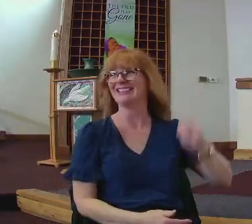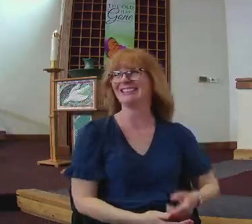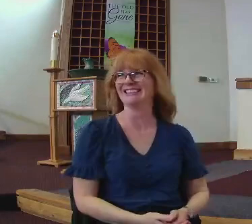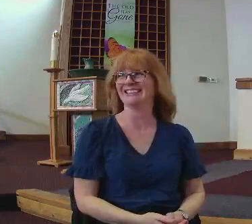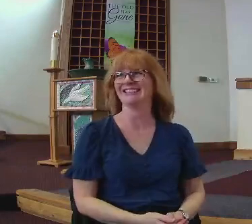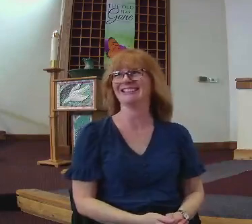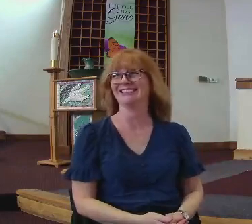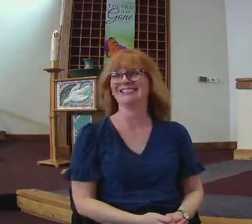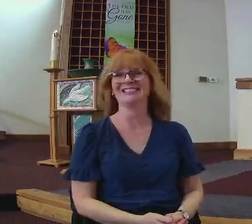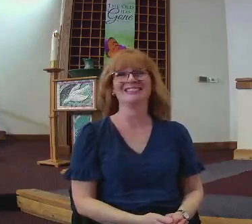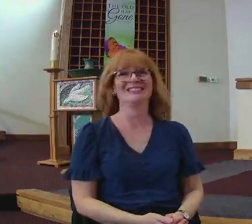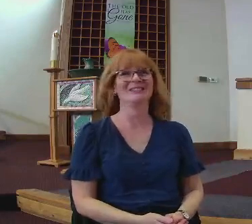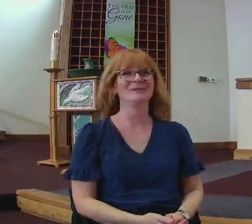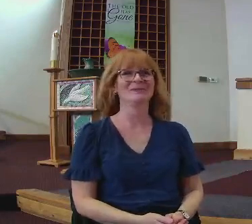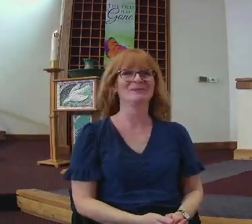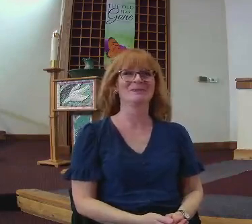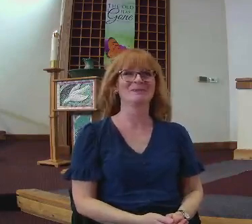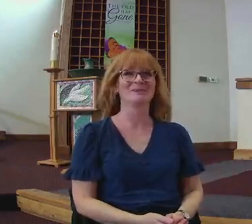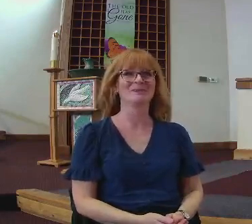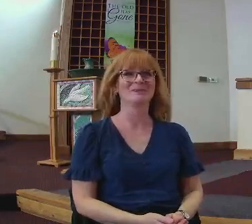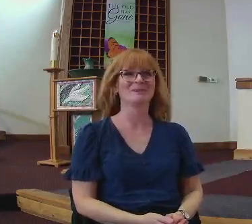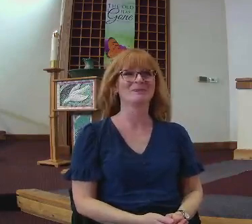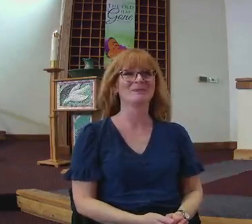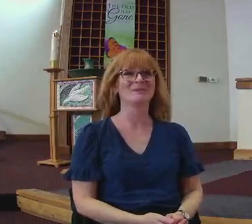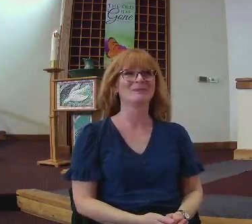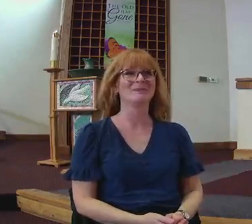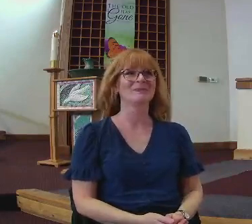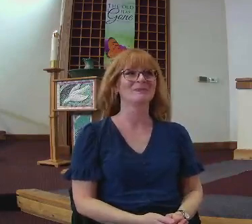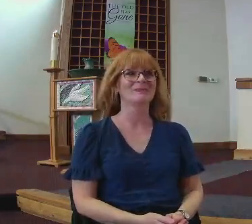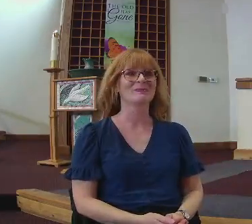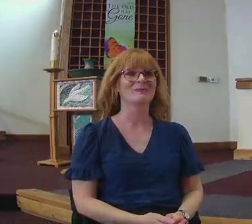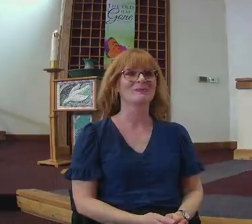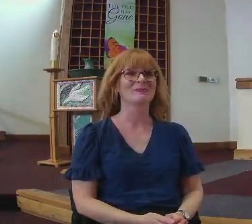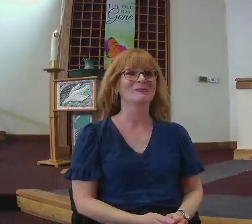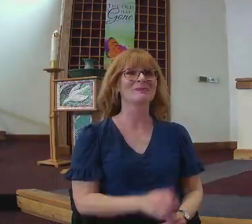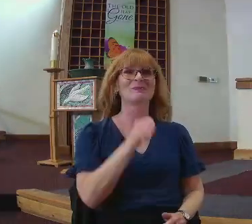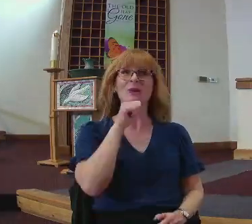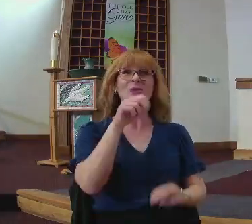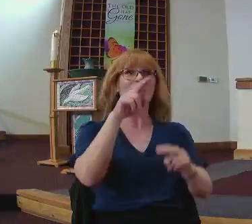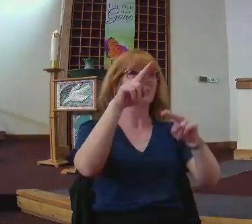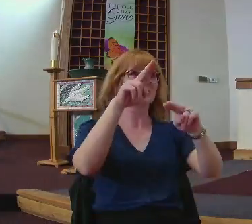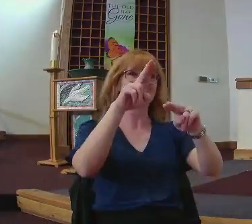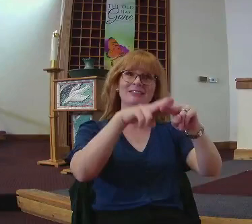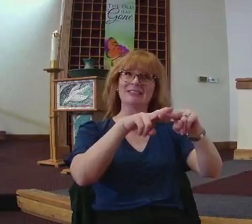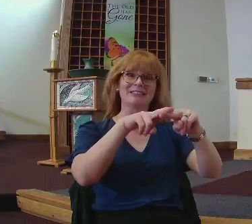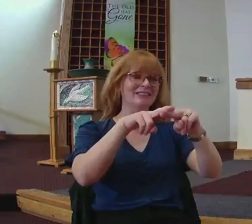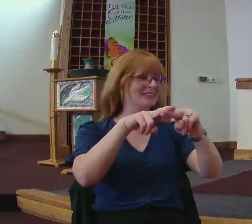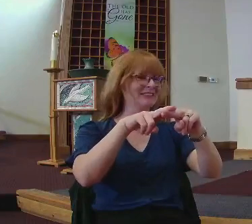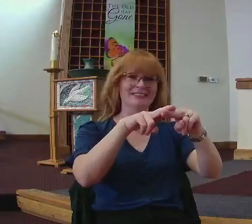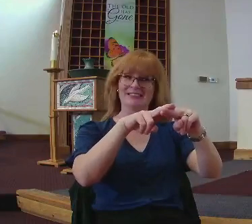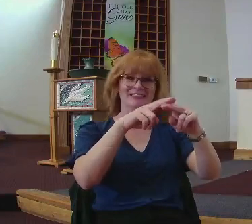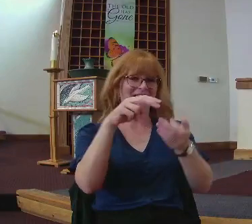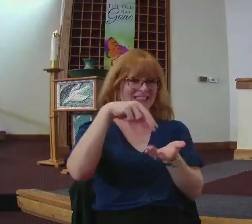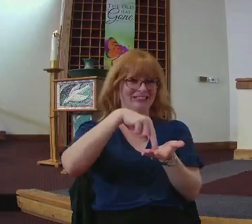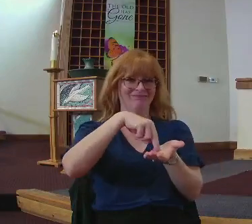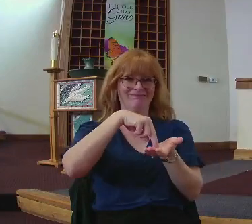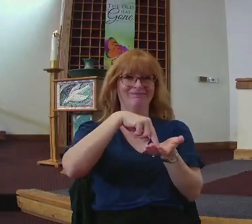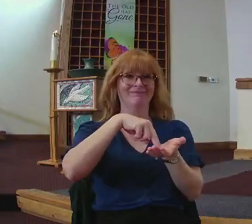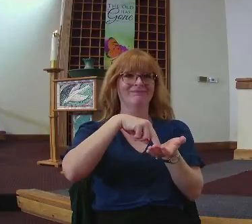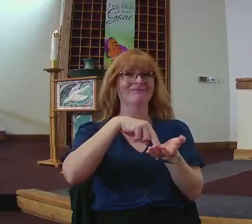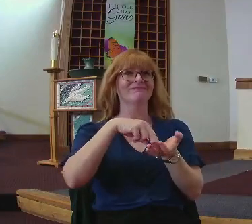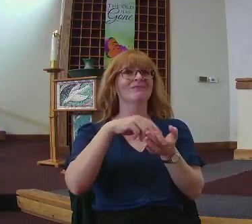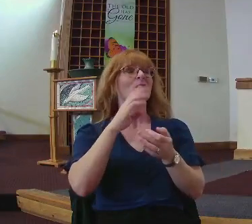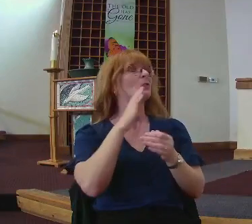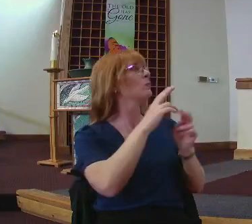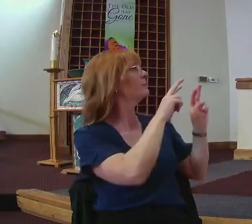Now I invite you to remain standing as you are able. And will you join with me as we call ourselves into a time of worship? The words are